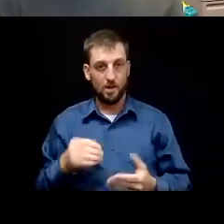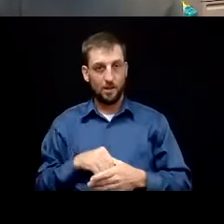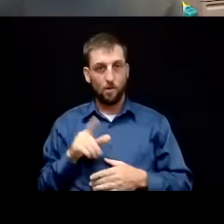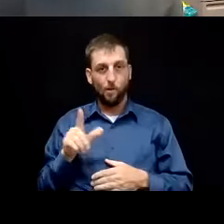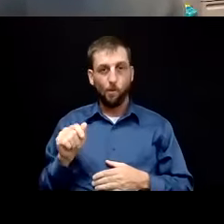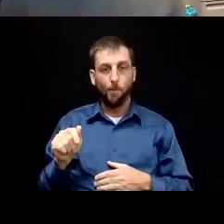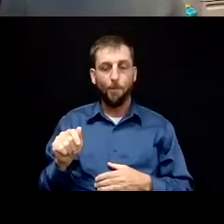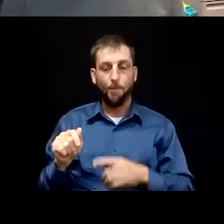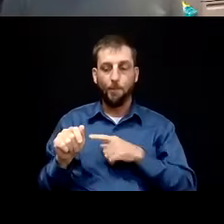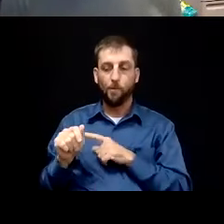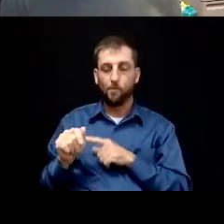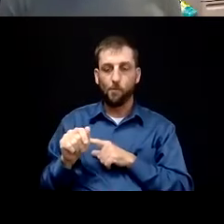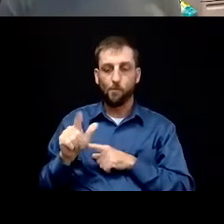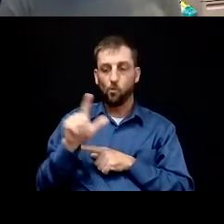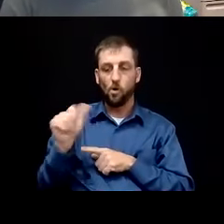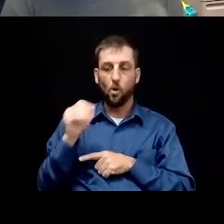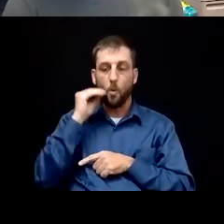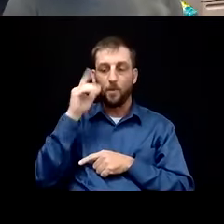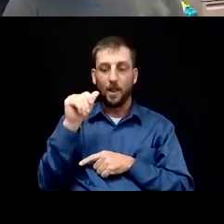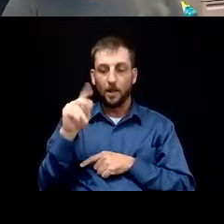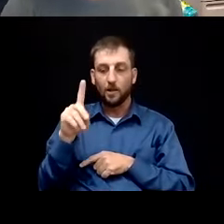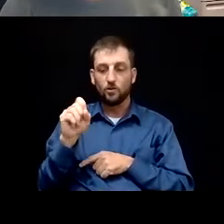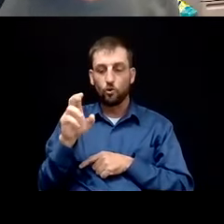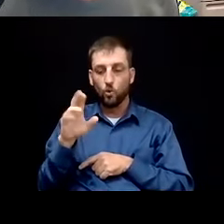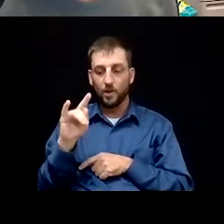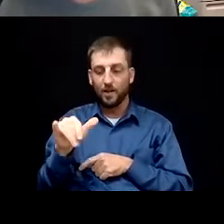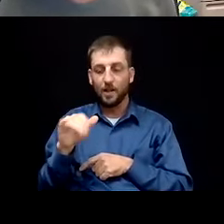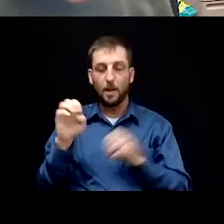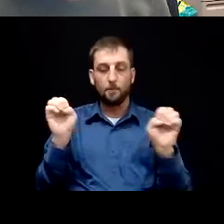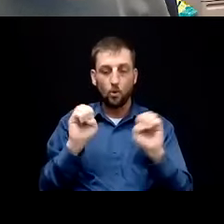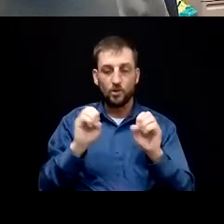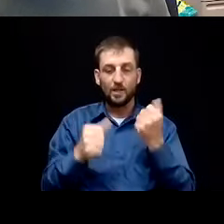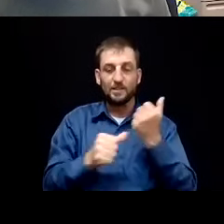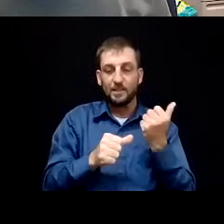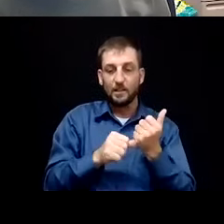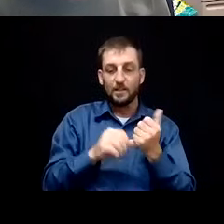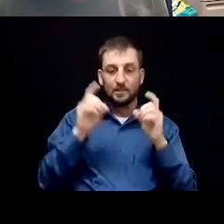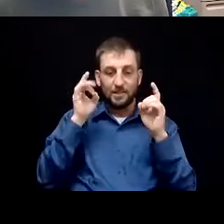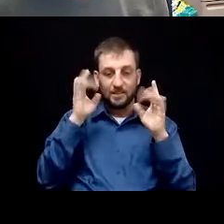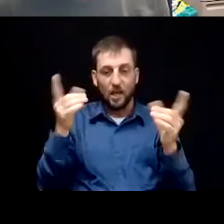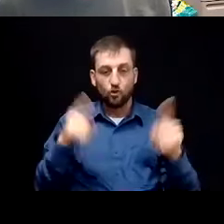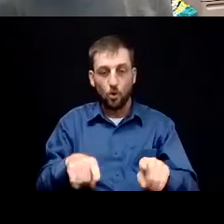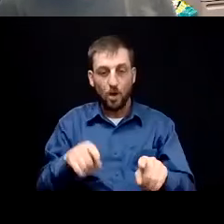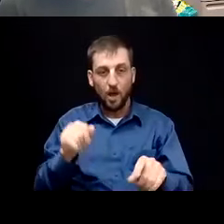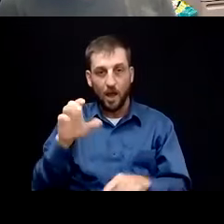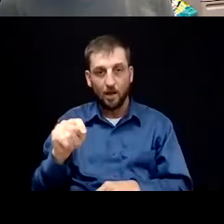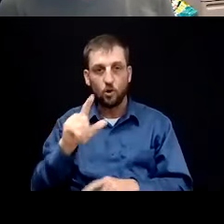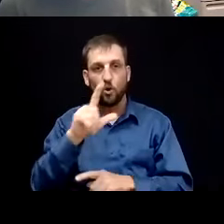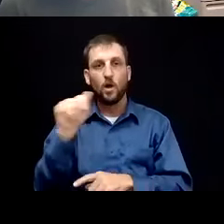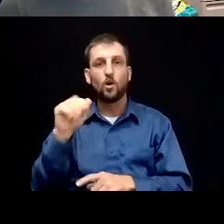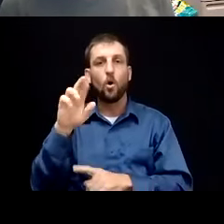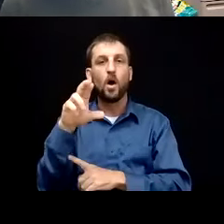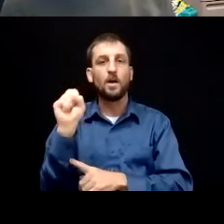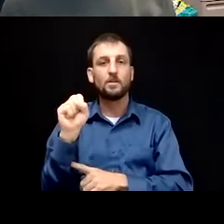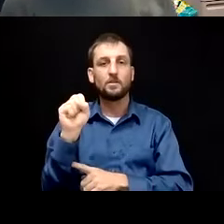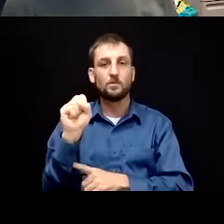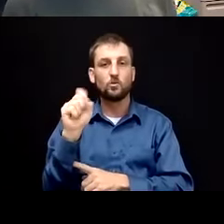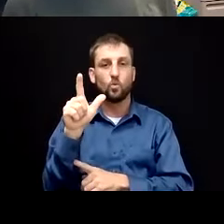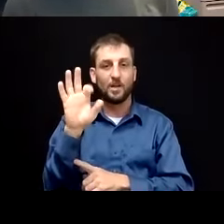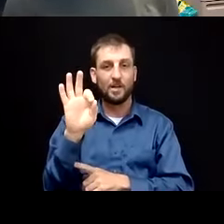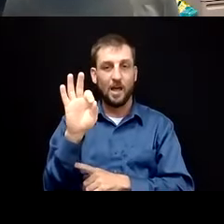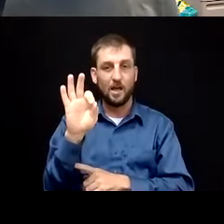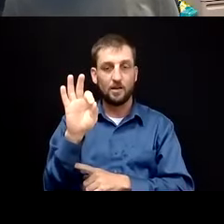The Louisiana Homeland Security and Emergency Assistance Disaster Act. It's Louisiana Revised Statute 29, Chapter 6.